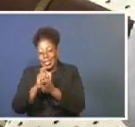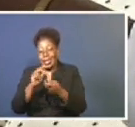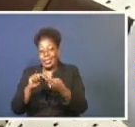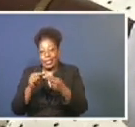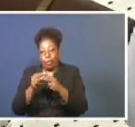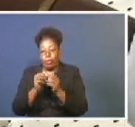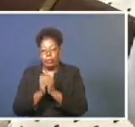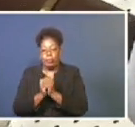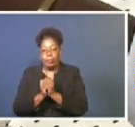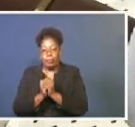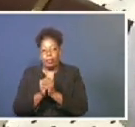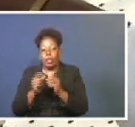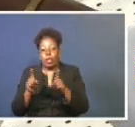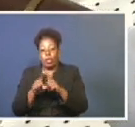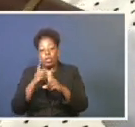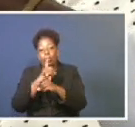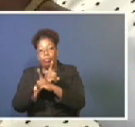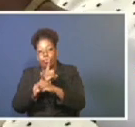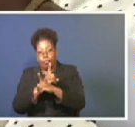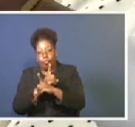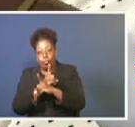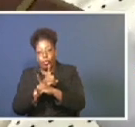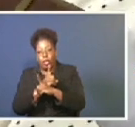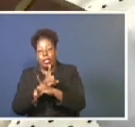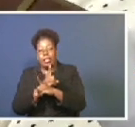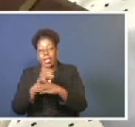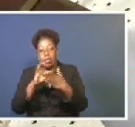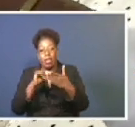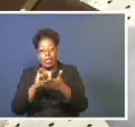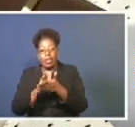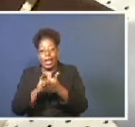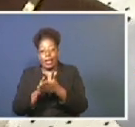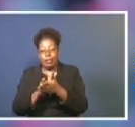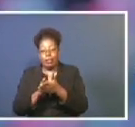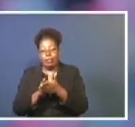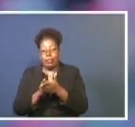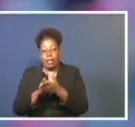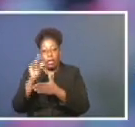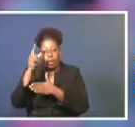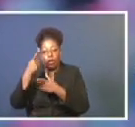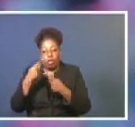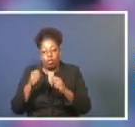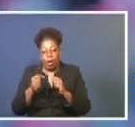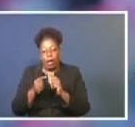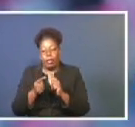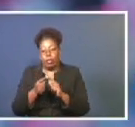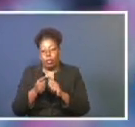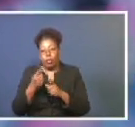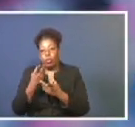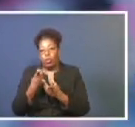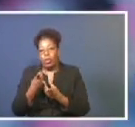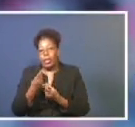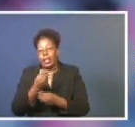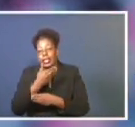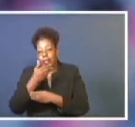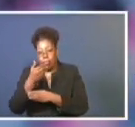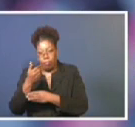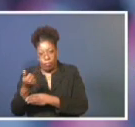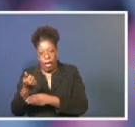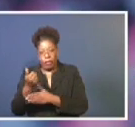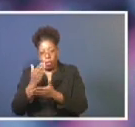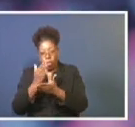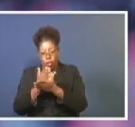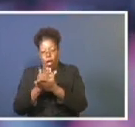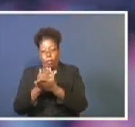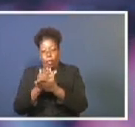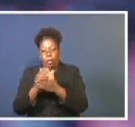Darville also defended against criticism that government is not doing enough to contain the virus's spread. He insists government is doing all it can, but